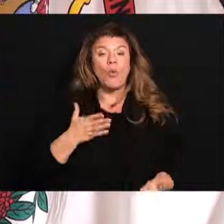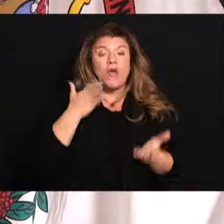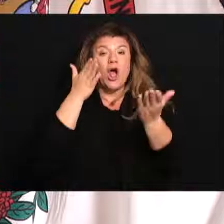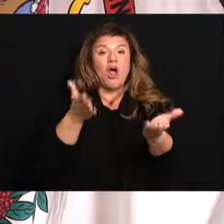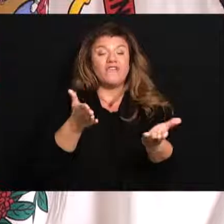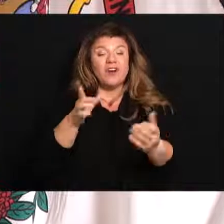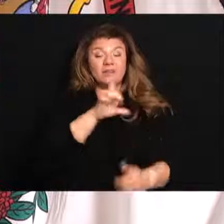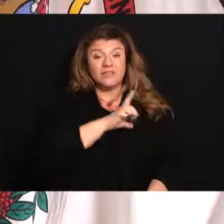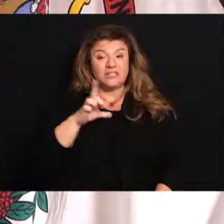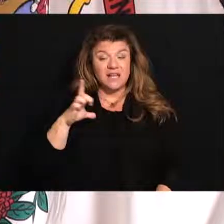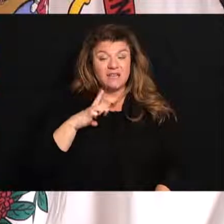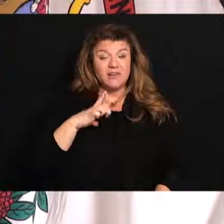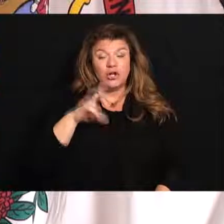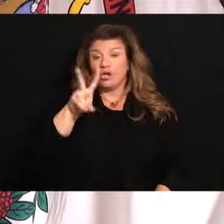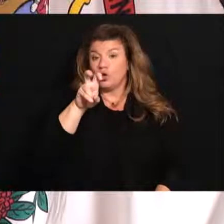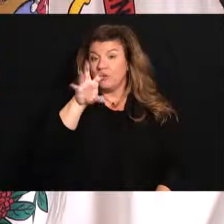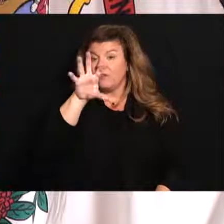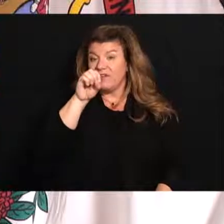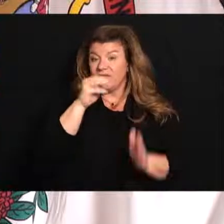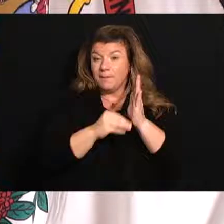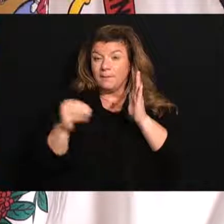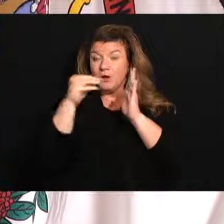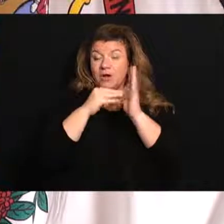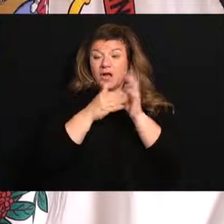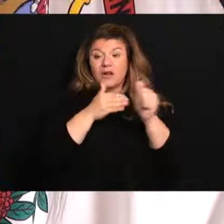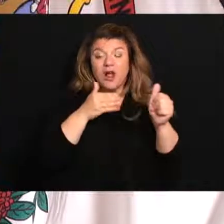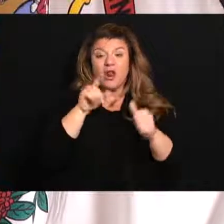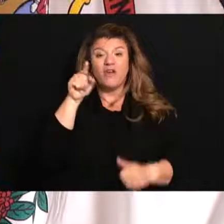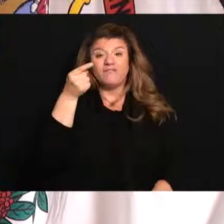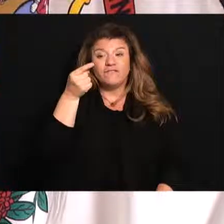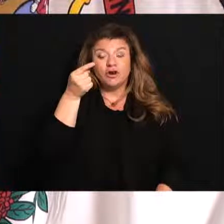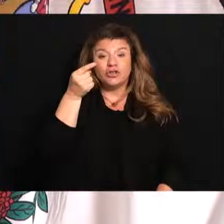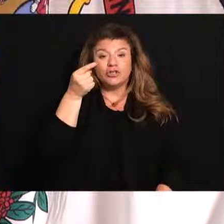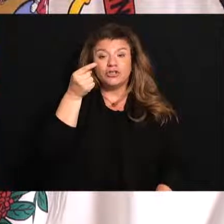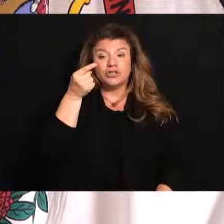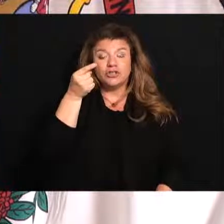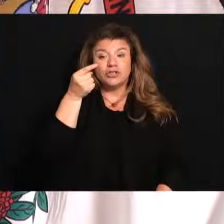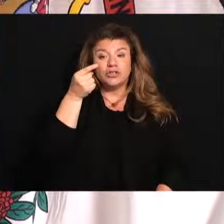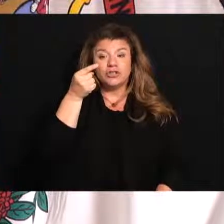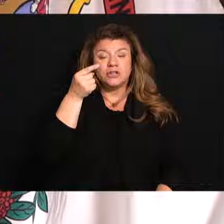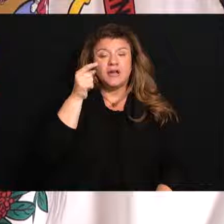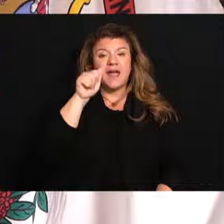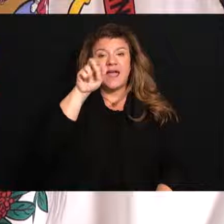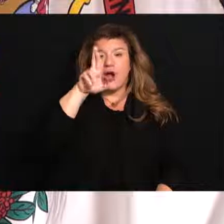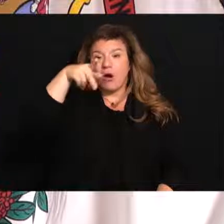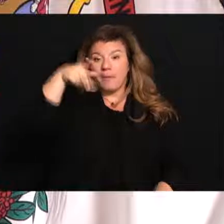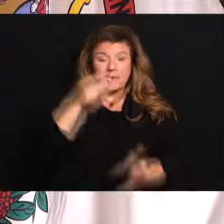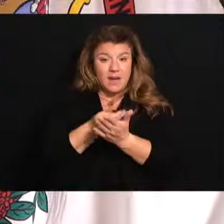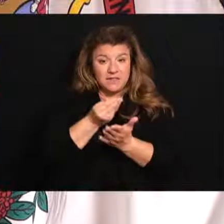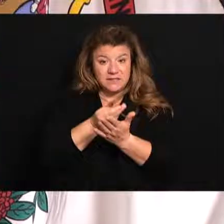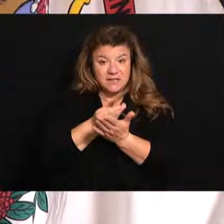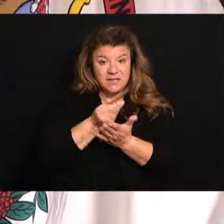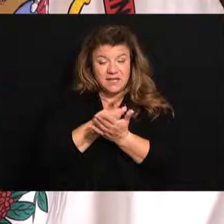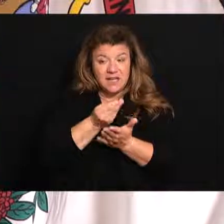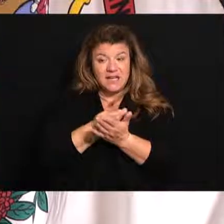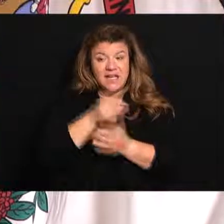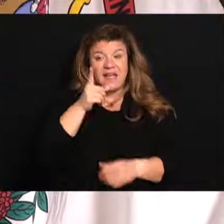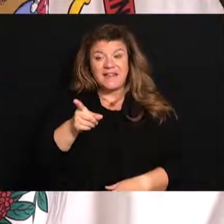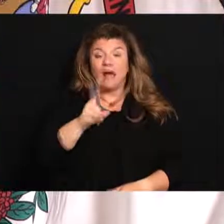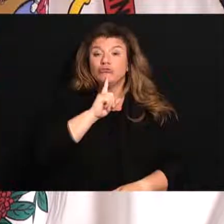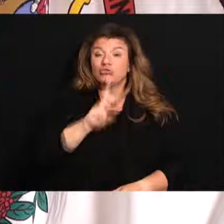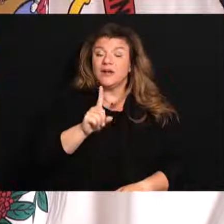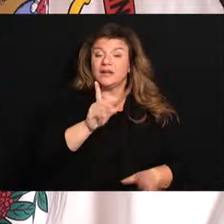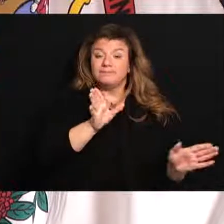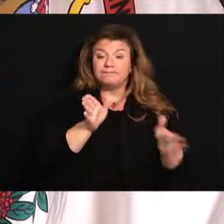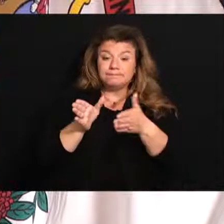with the legislature, a $250 million out of the first tranche of ARP monies that was really set